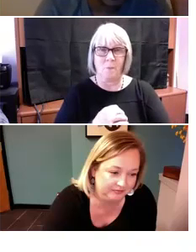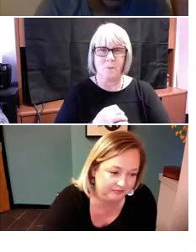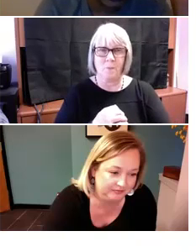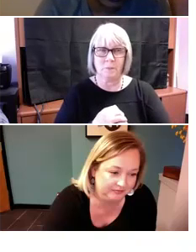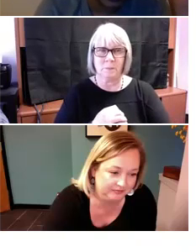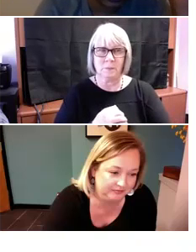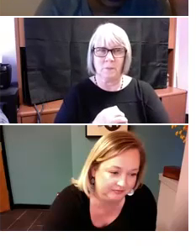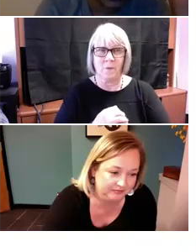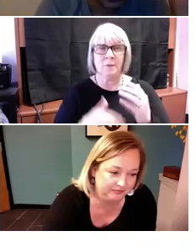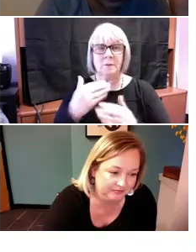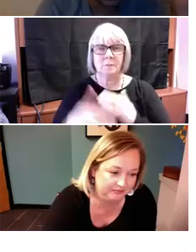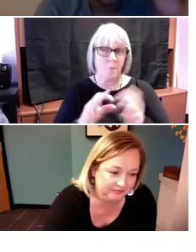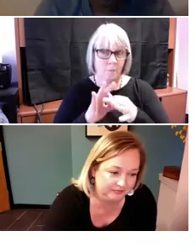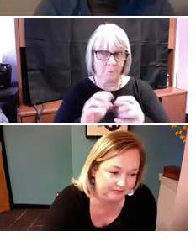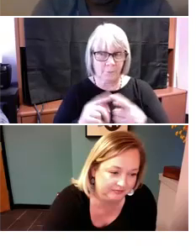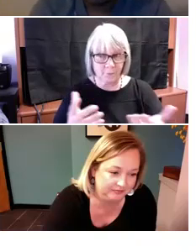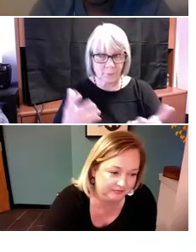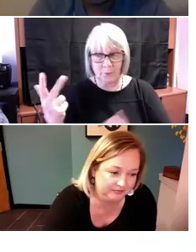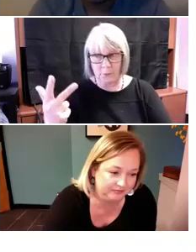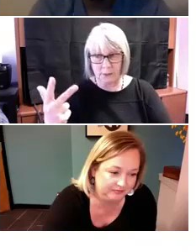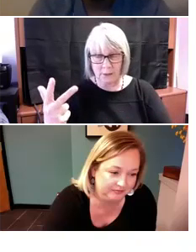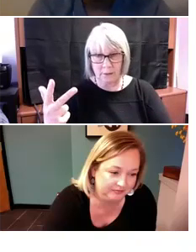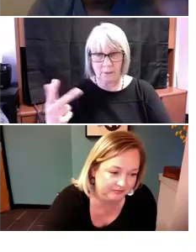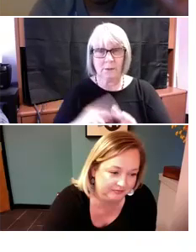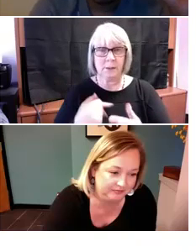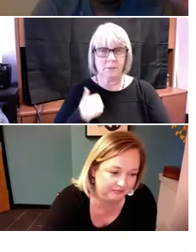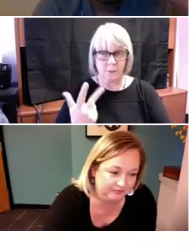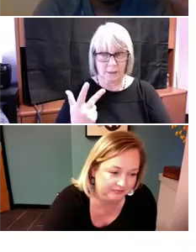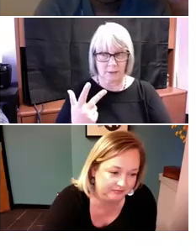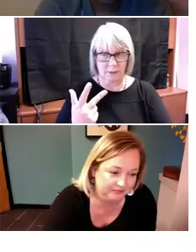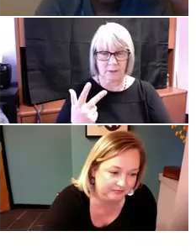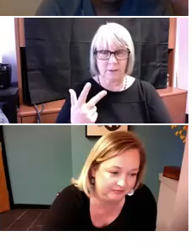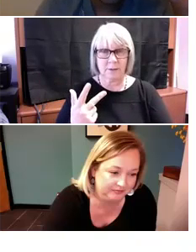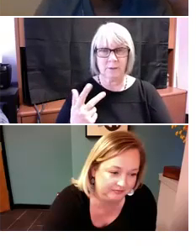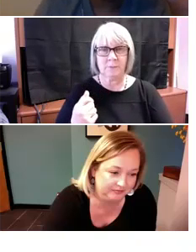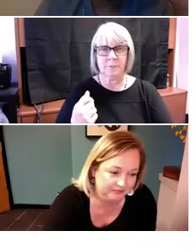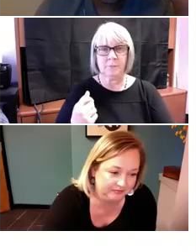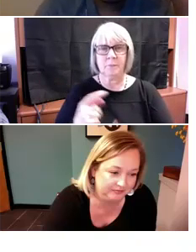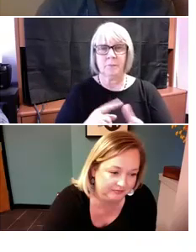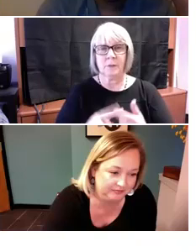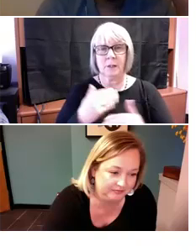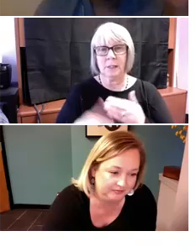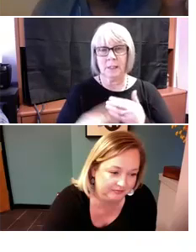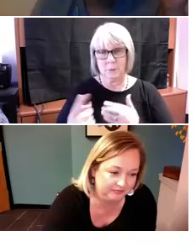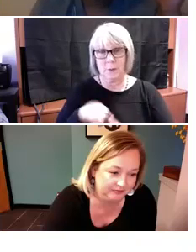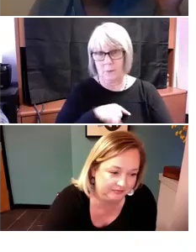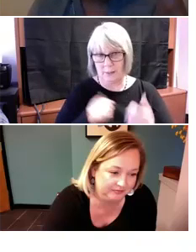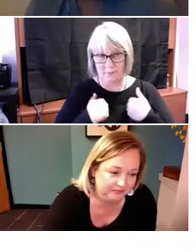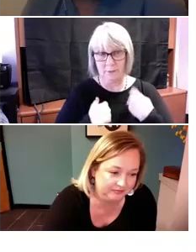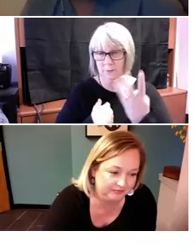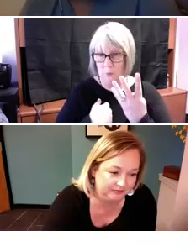The next one that it is connected to is 3. So we have 3. And the next one that we have is